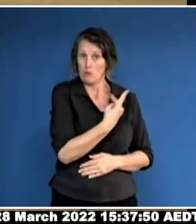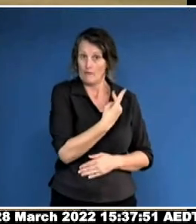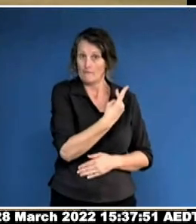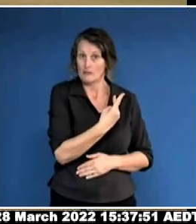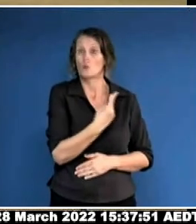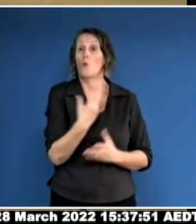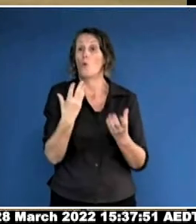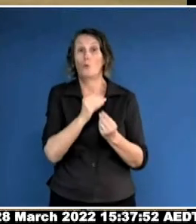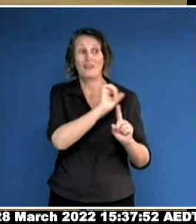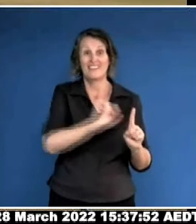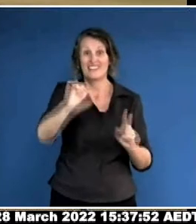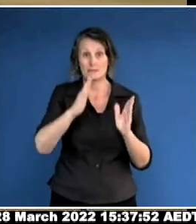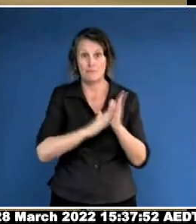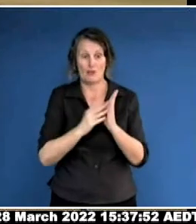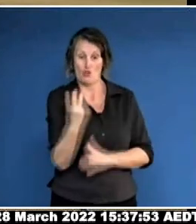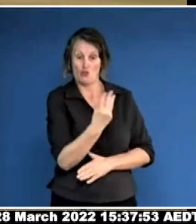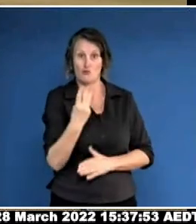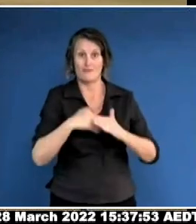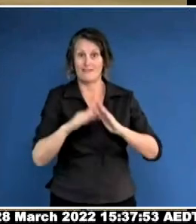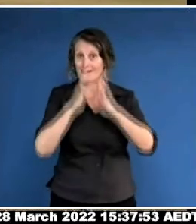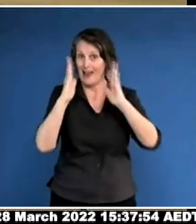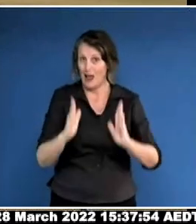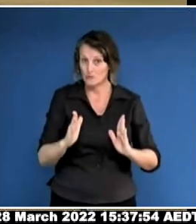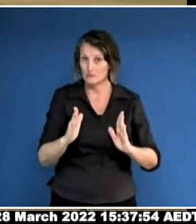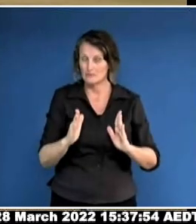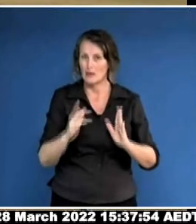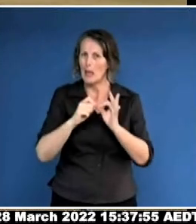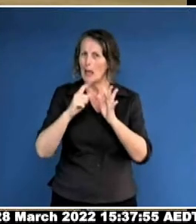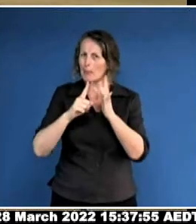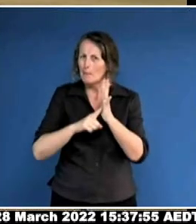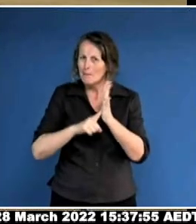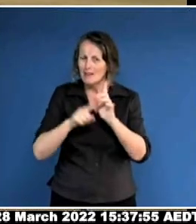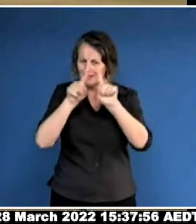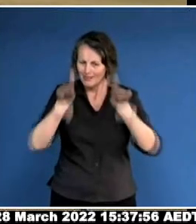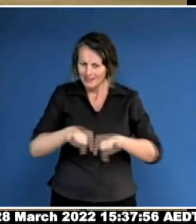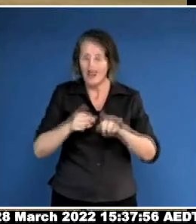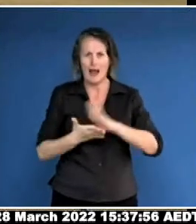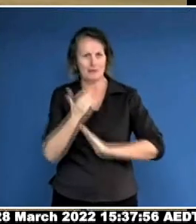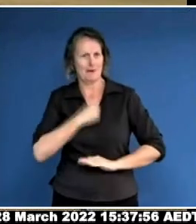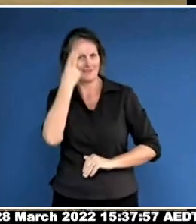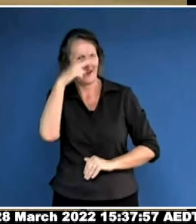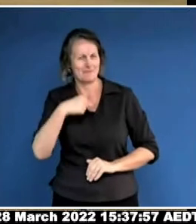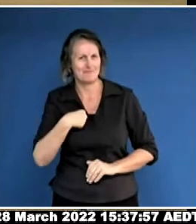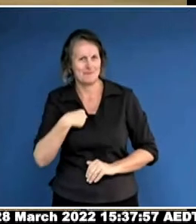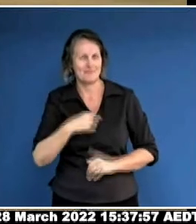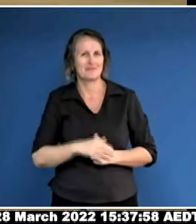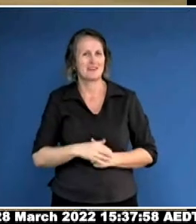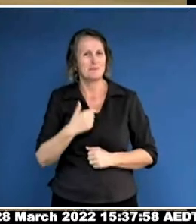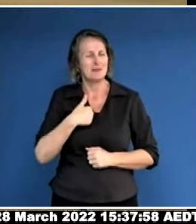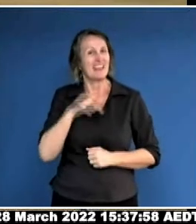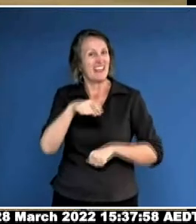name. At that stage, I had started expressing some of my concerns about the relationship to Person 4's